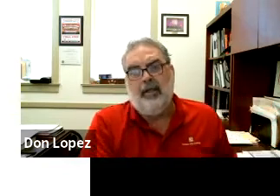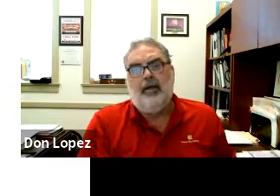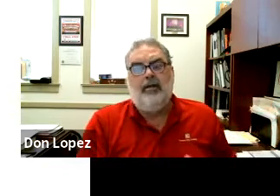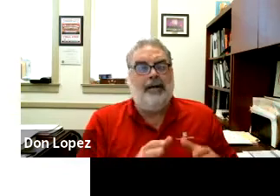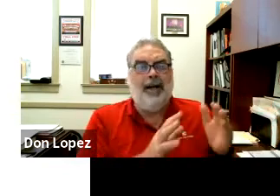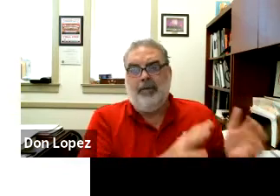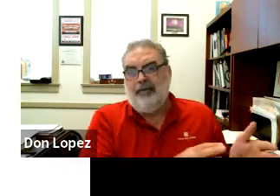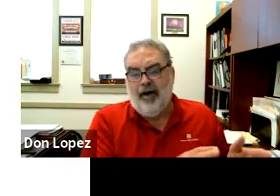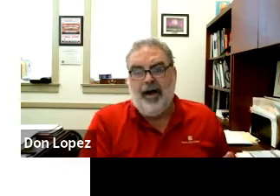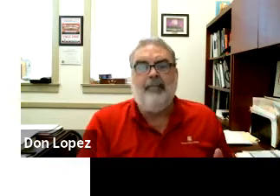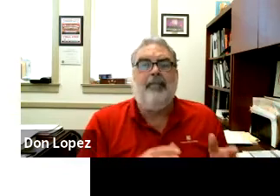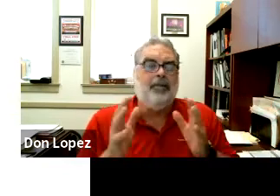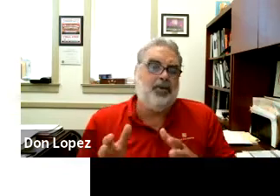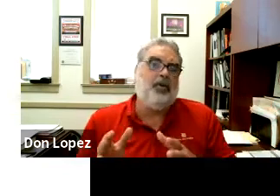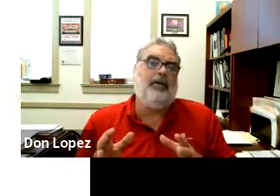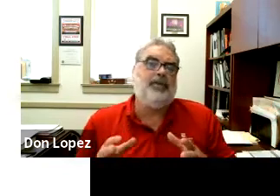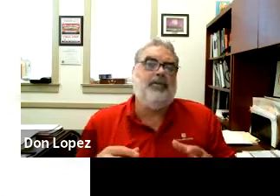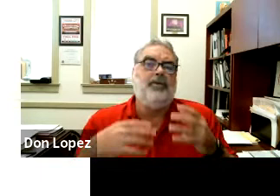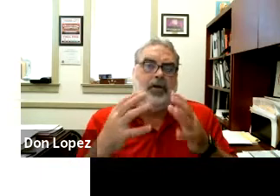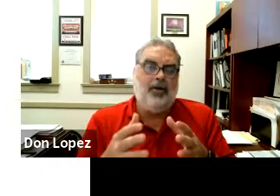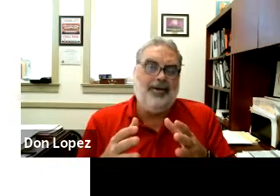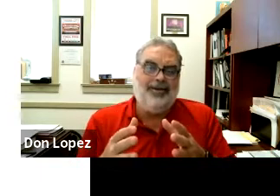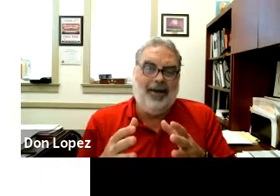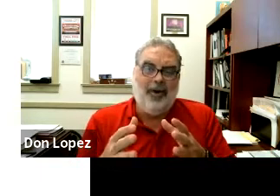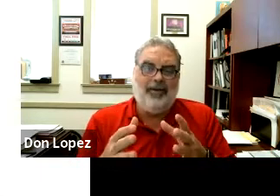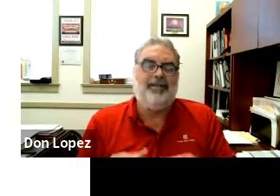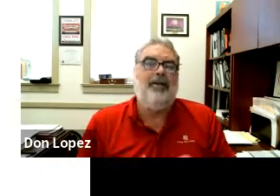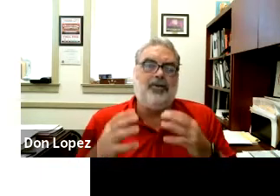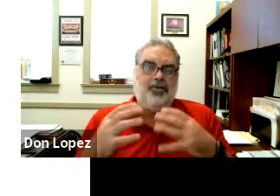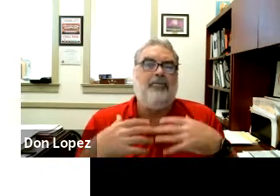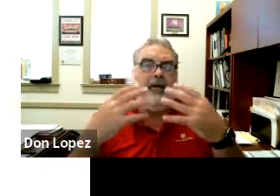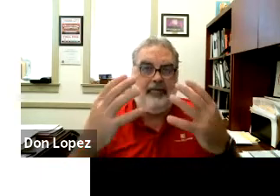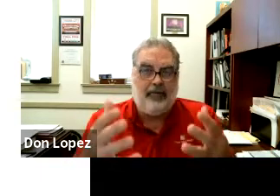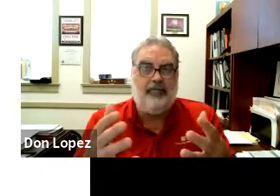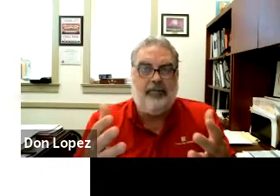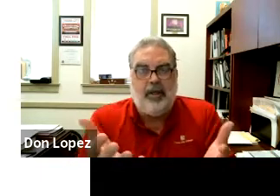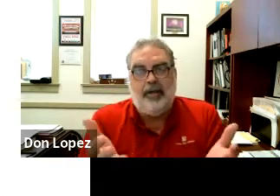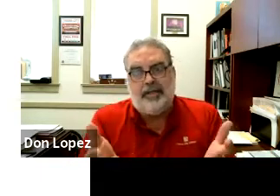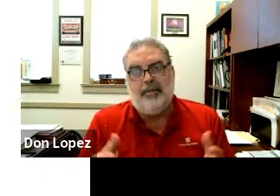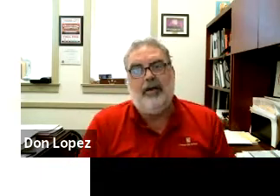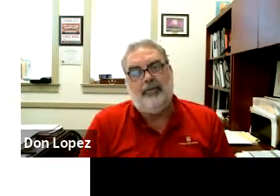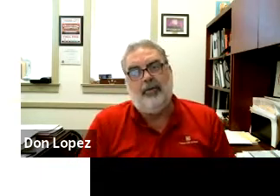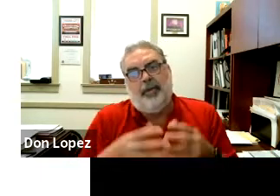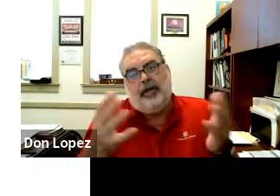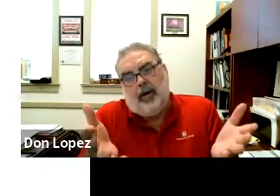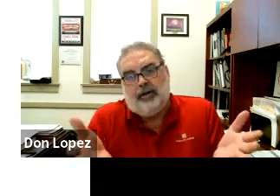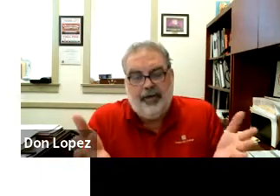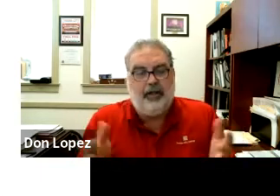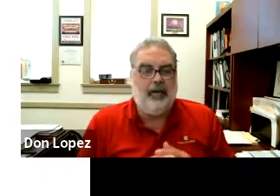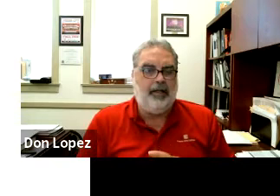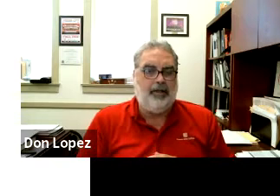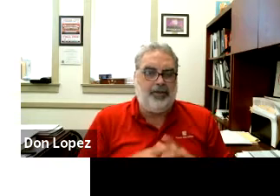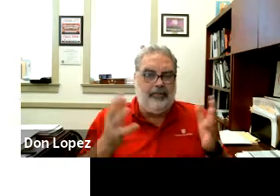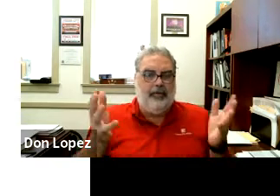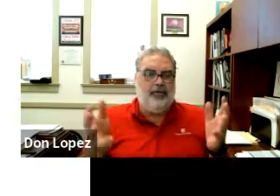welding, that might be fine, but the majority of students who go and get welding skills should be doing some kind of employment in the welding